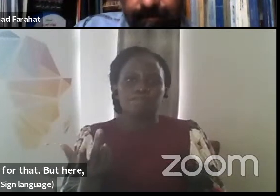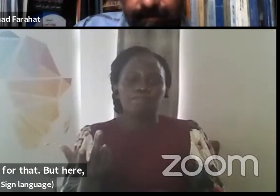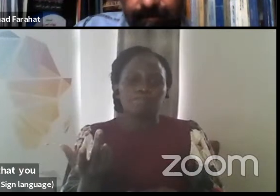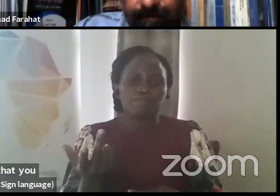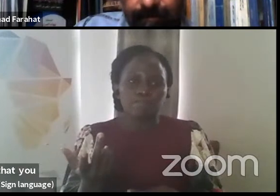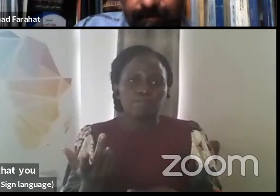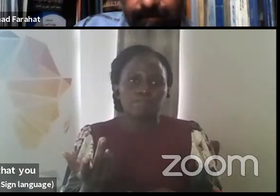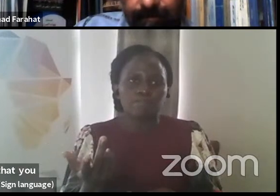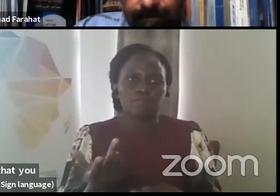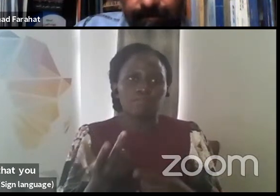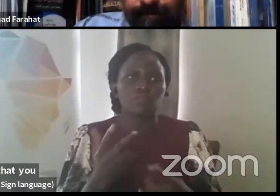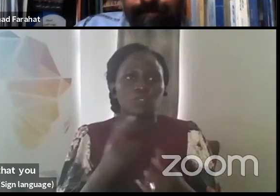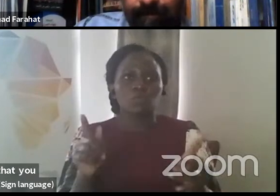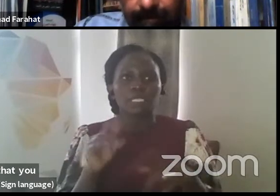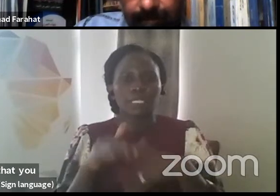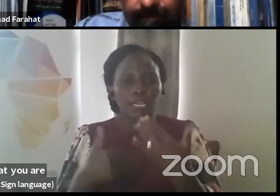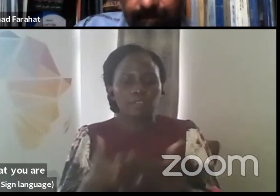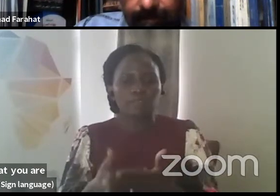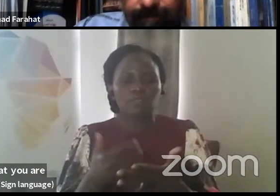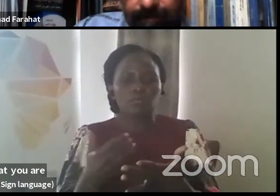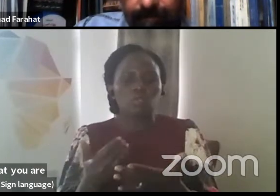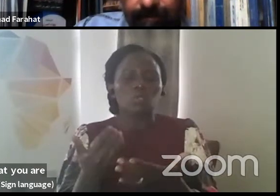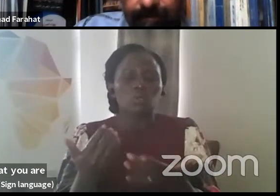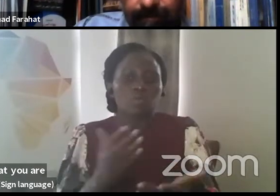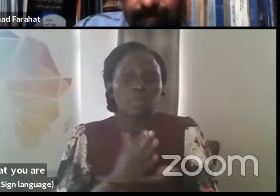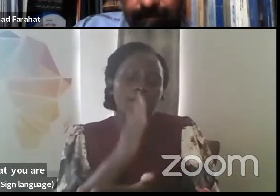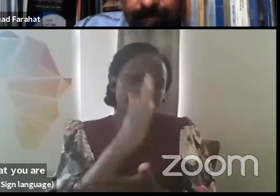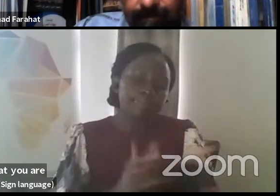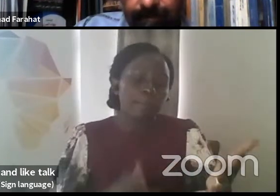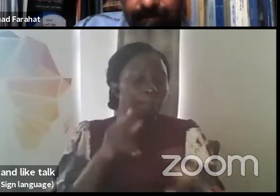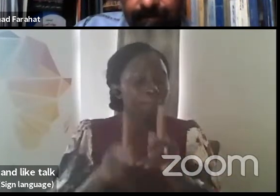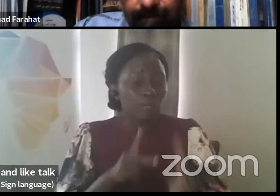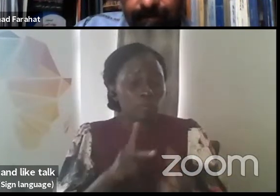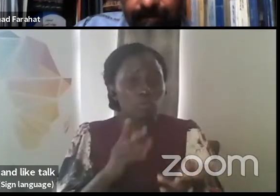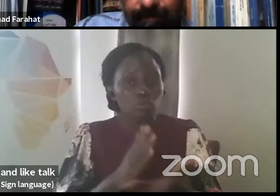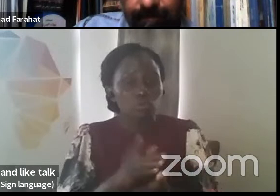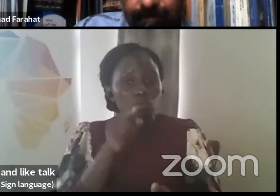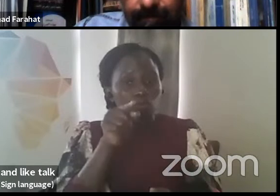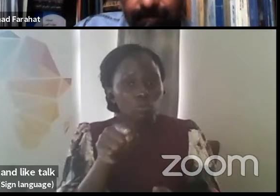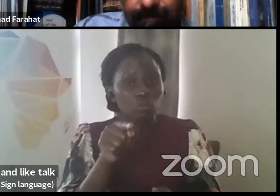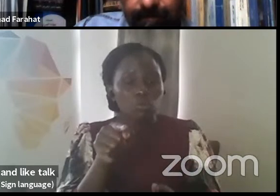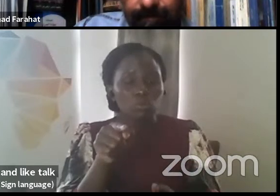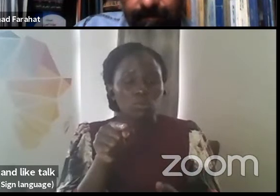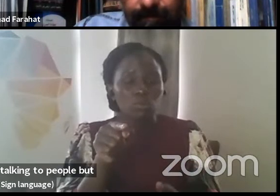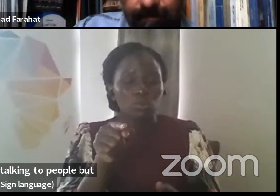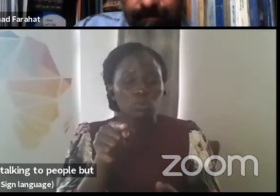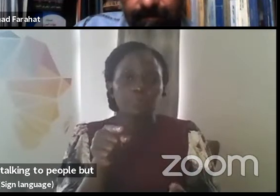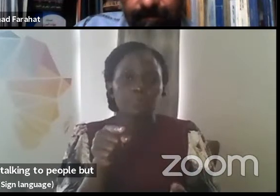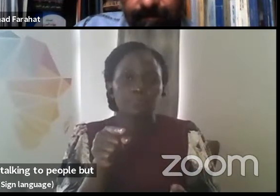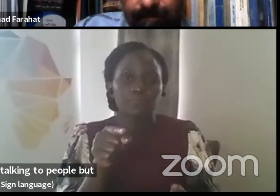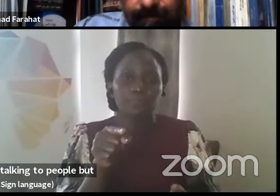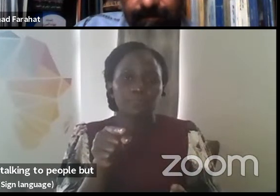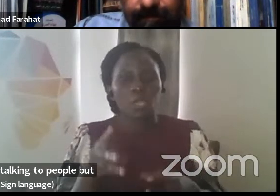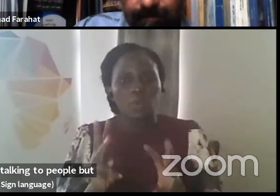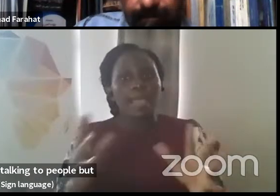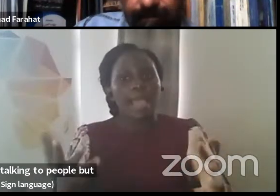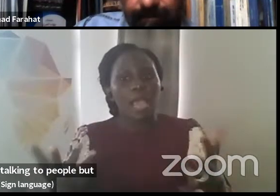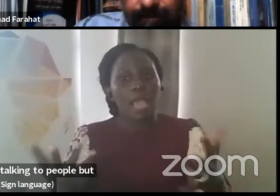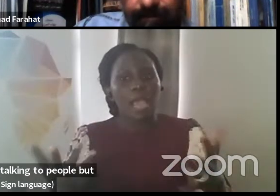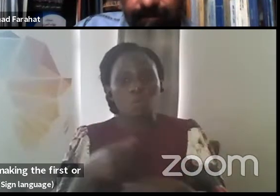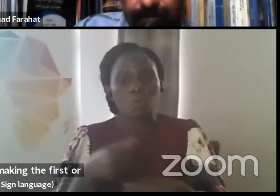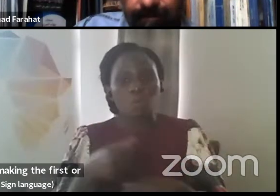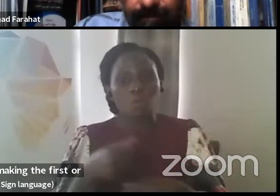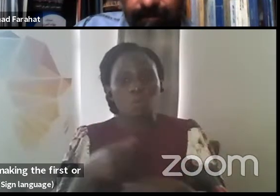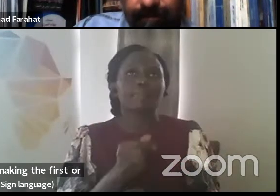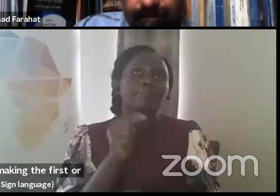like putting sentences and like charging people, but it's also like you are in a way making a first, or